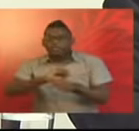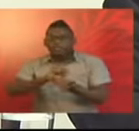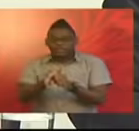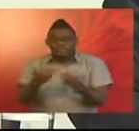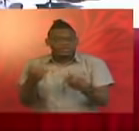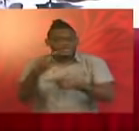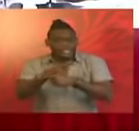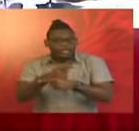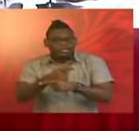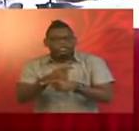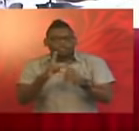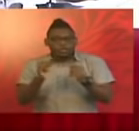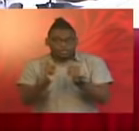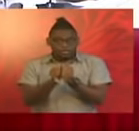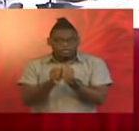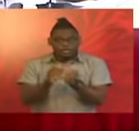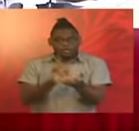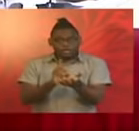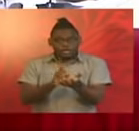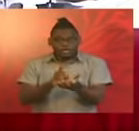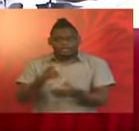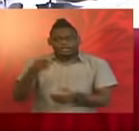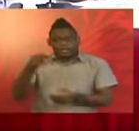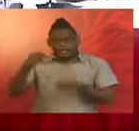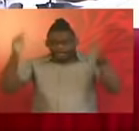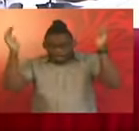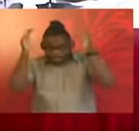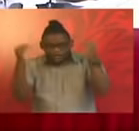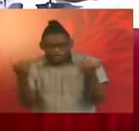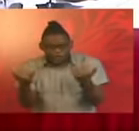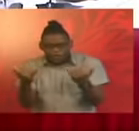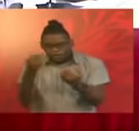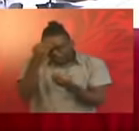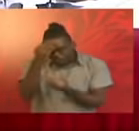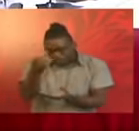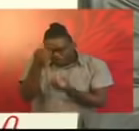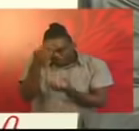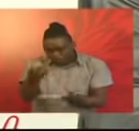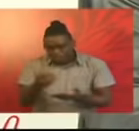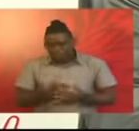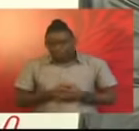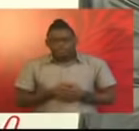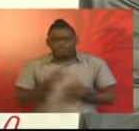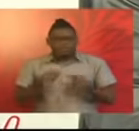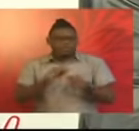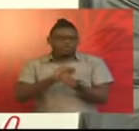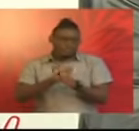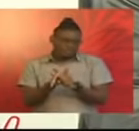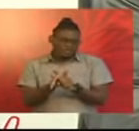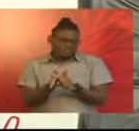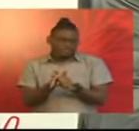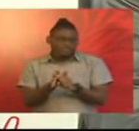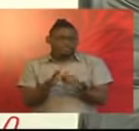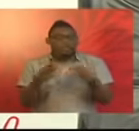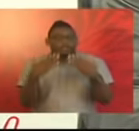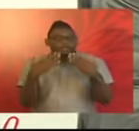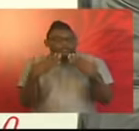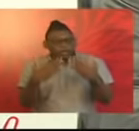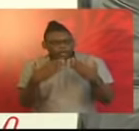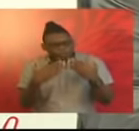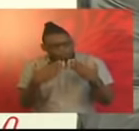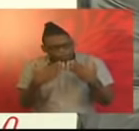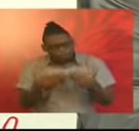latest clinical, vaccination, and epidemiological updates. Morning, Dr. Hines. Thank you, Mr. Alexander. Good morning